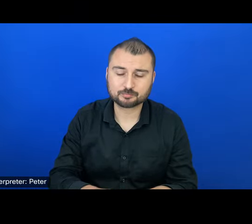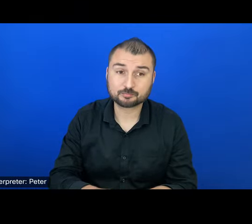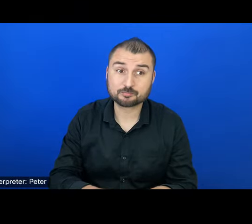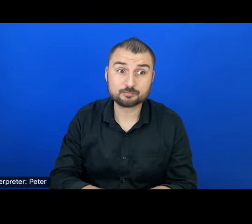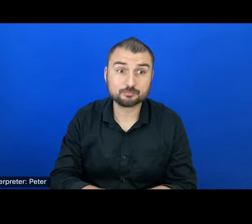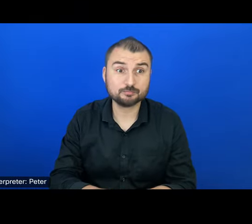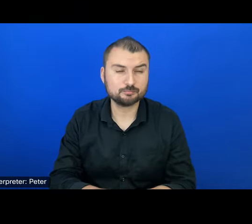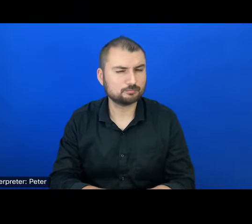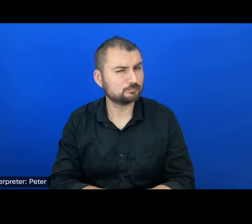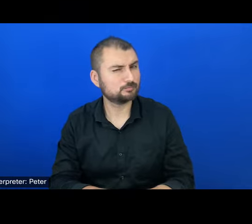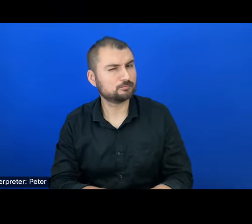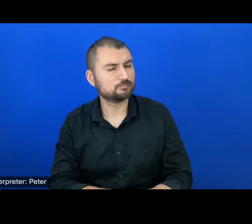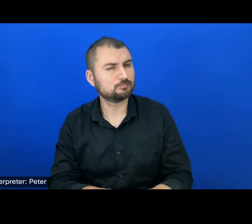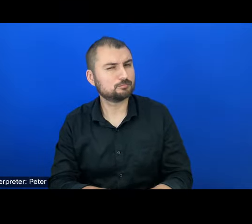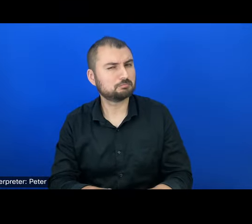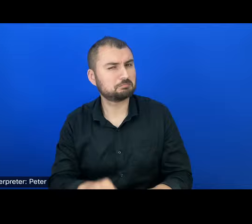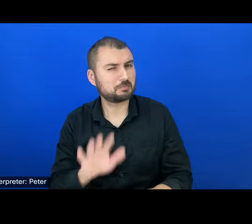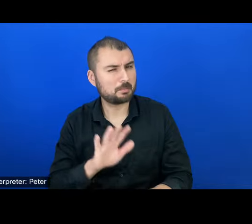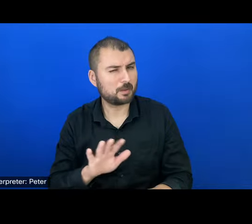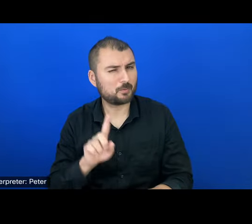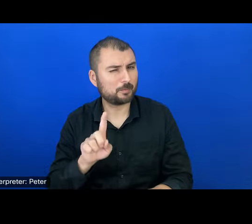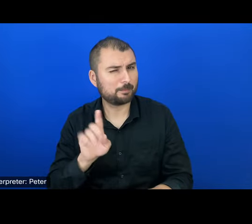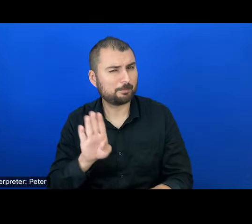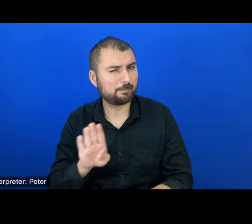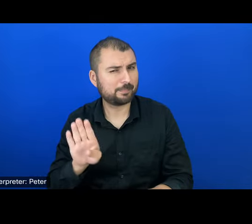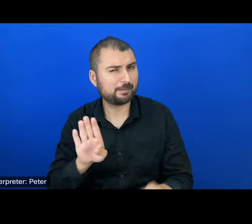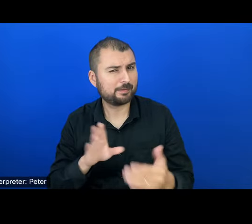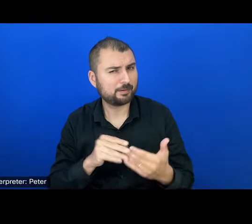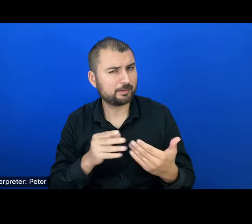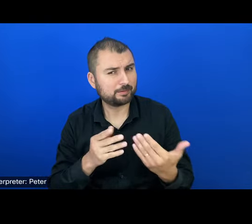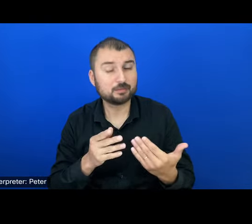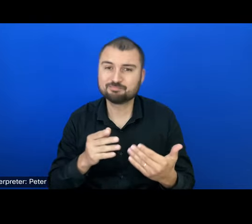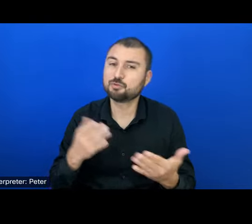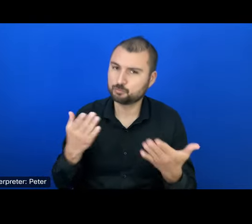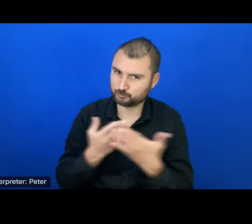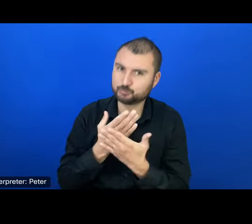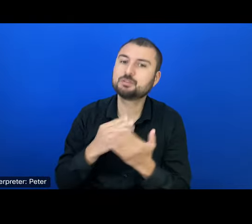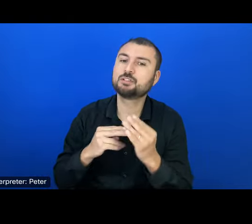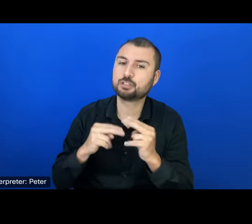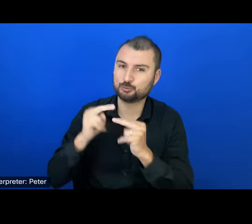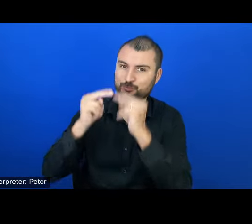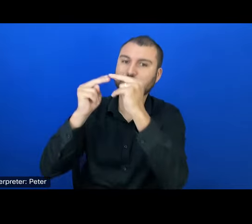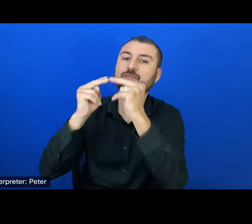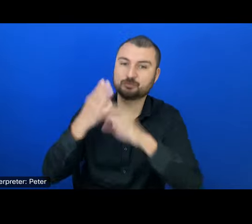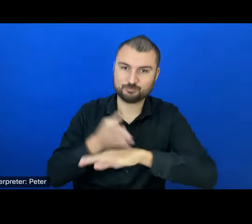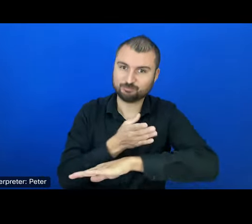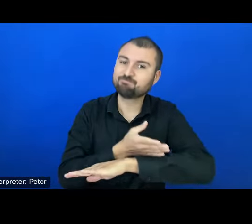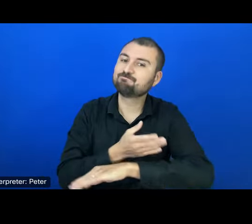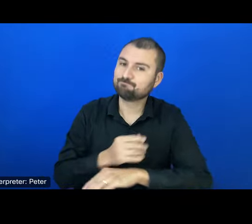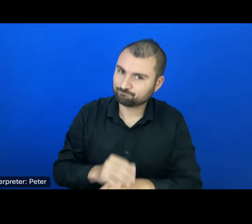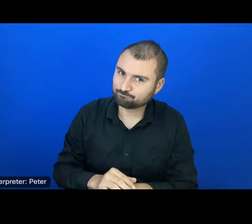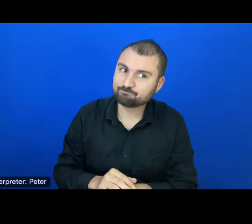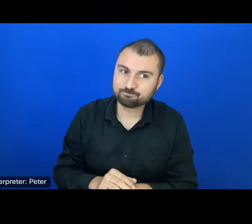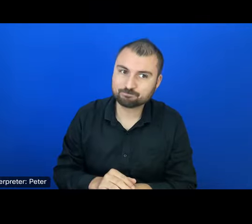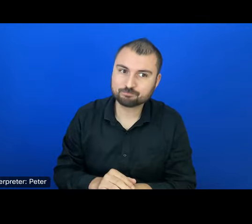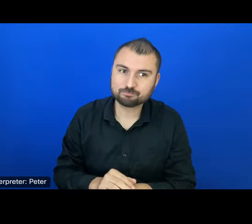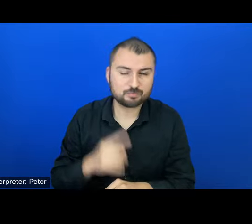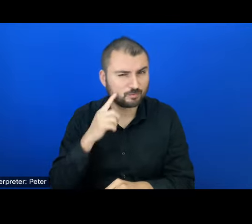So that would be about $1 billion. It's in new construction and renovations. And then for